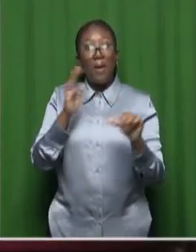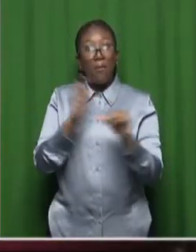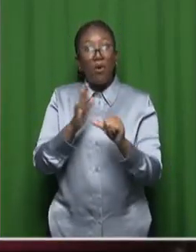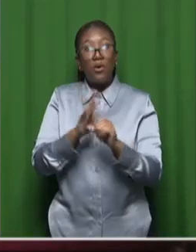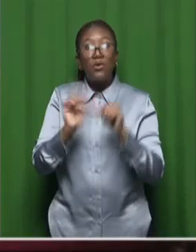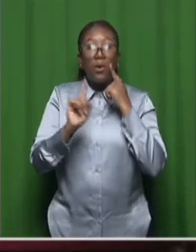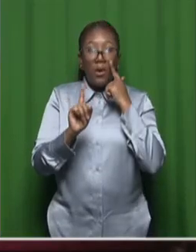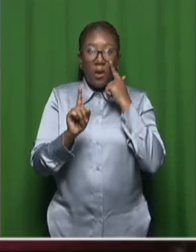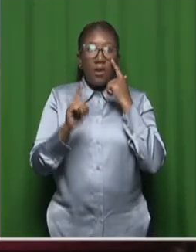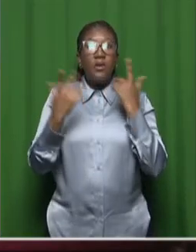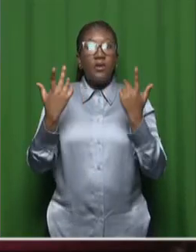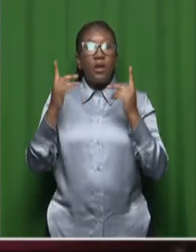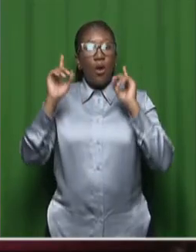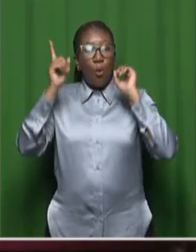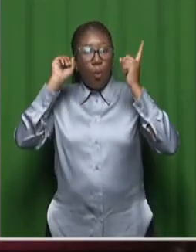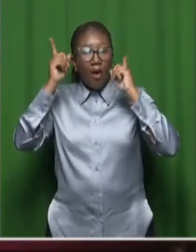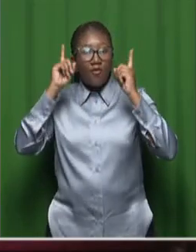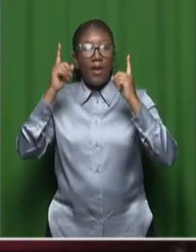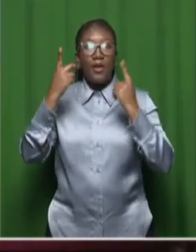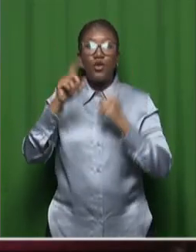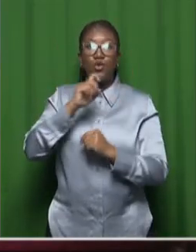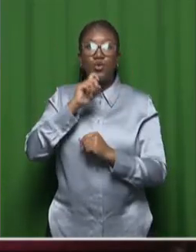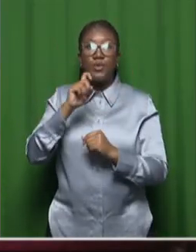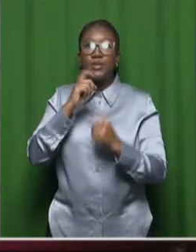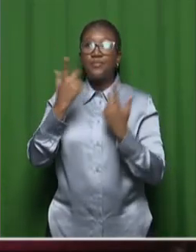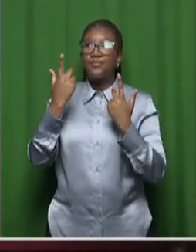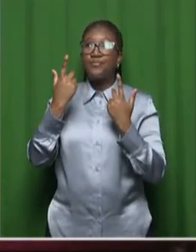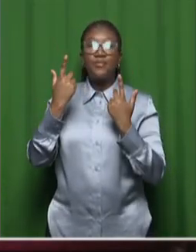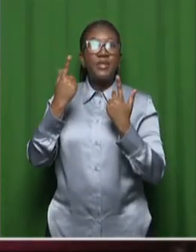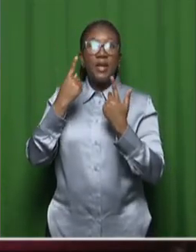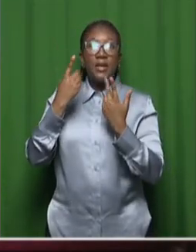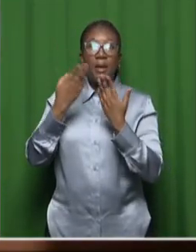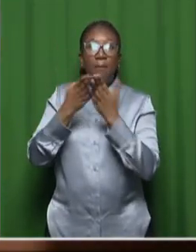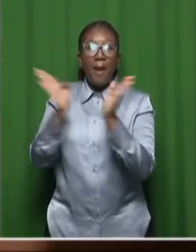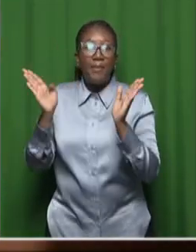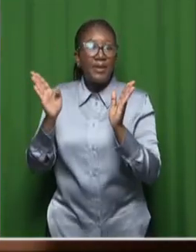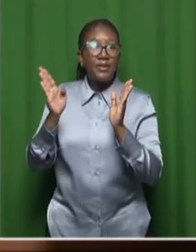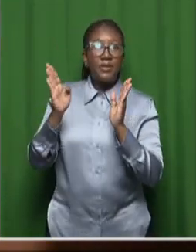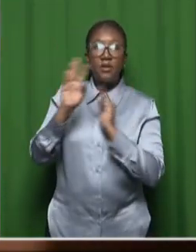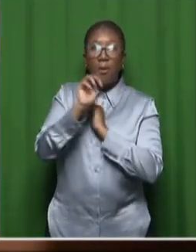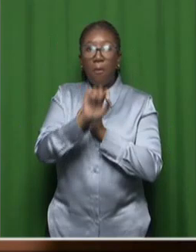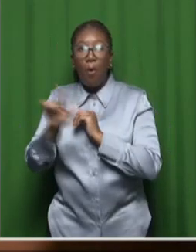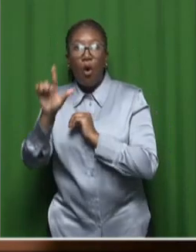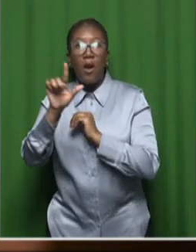like I mentioned, Wi-Fi, public